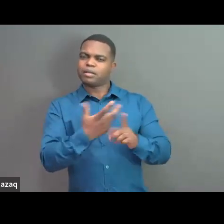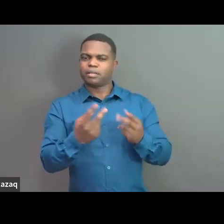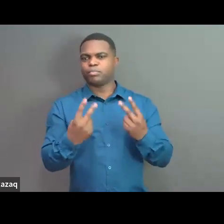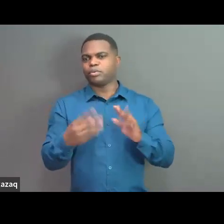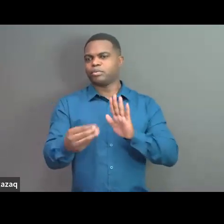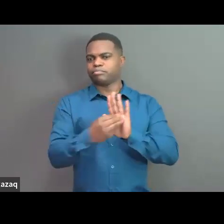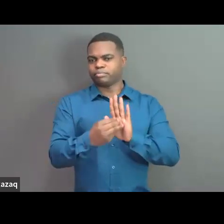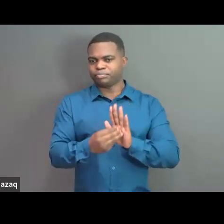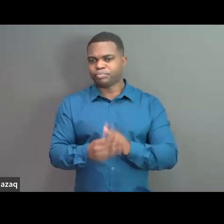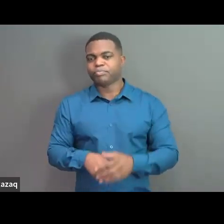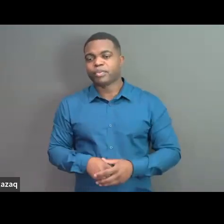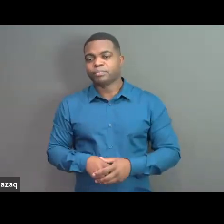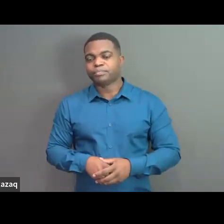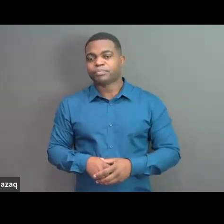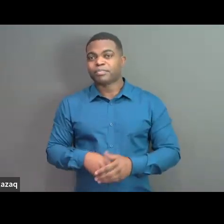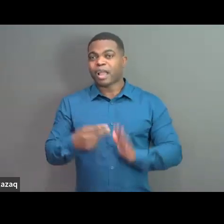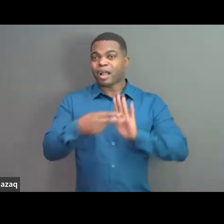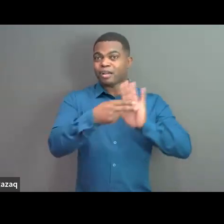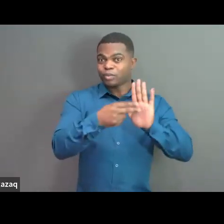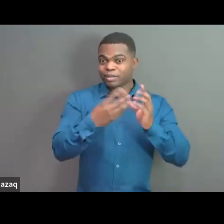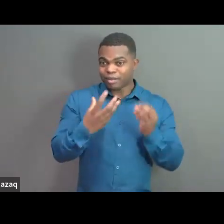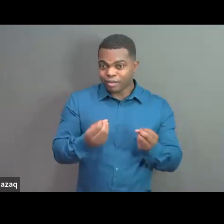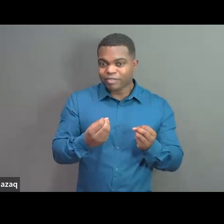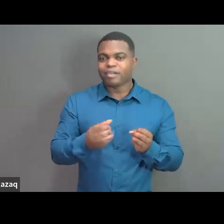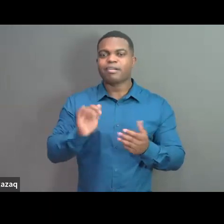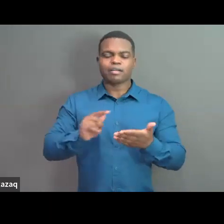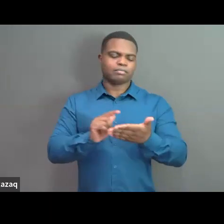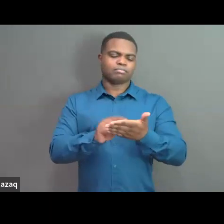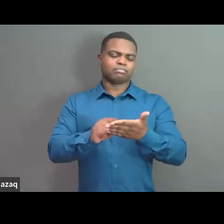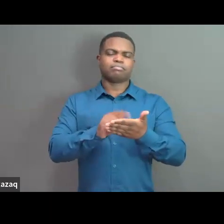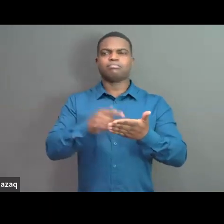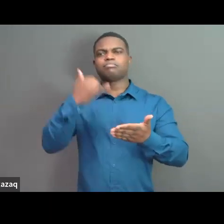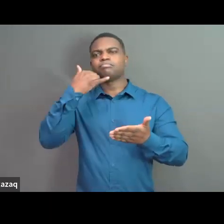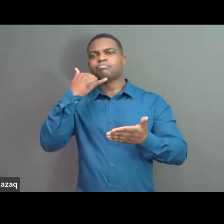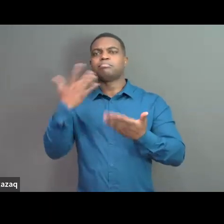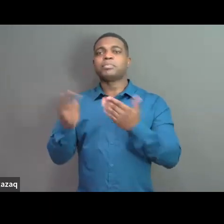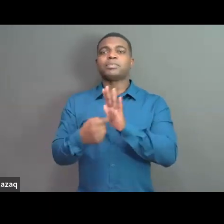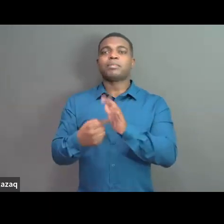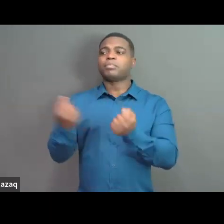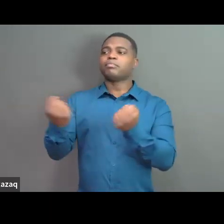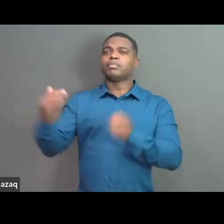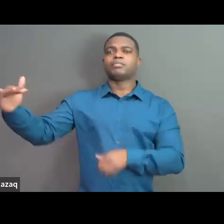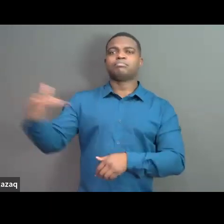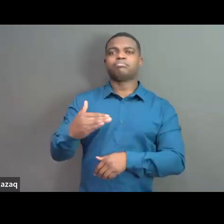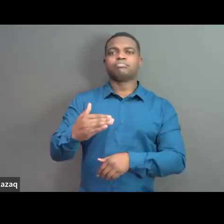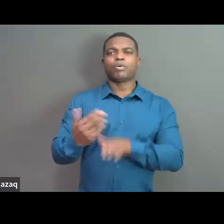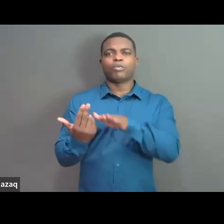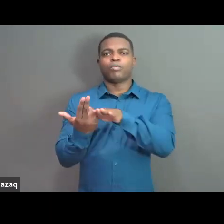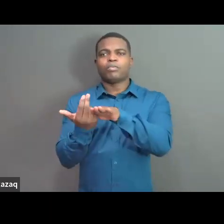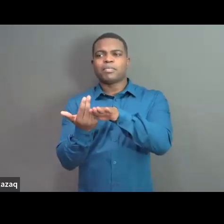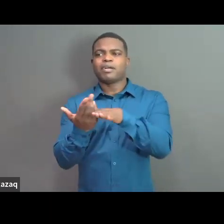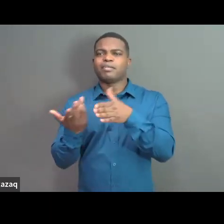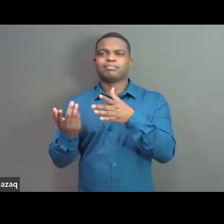no address, their life is complicated. The second issue is that what